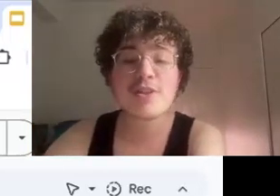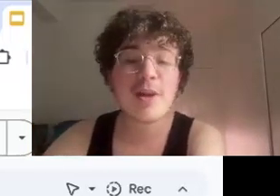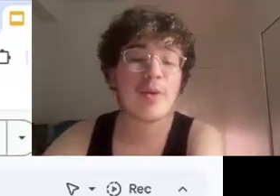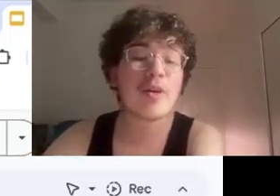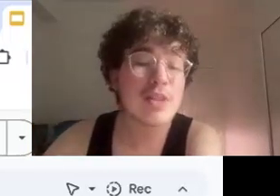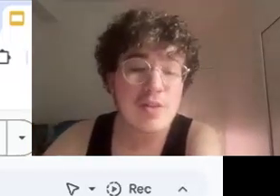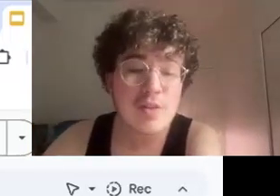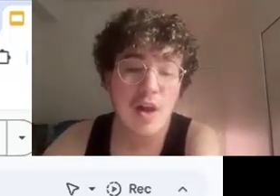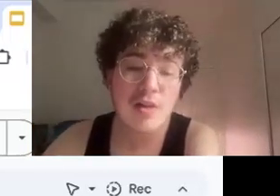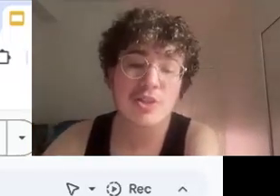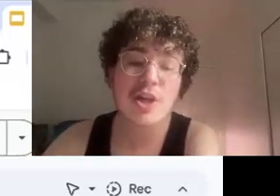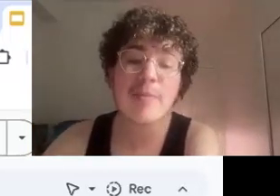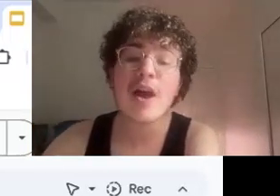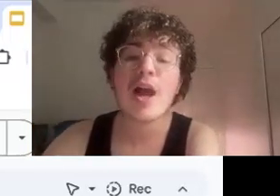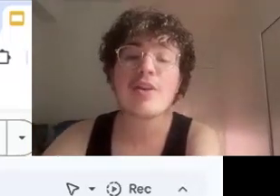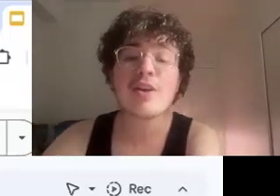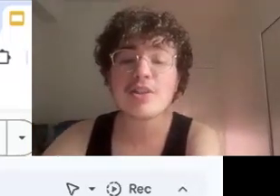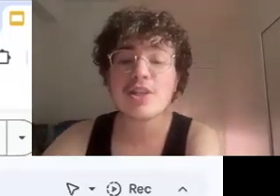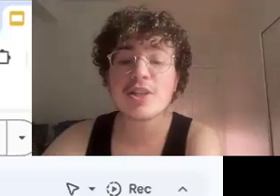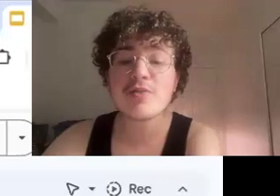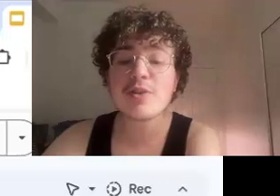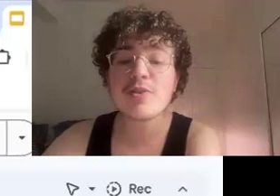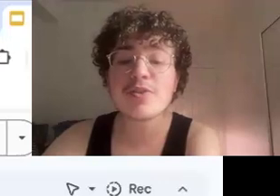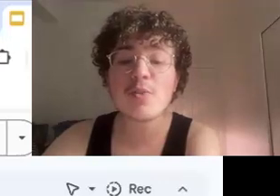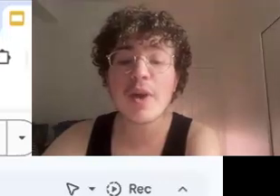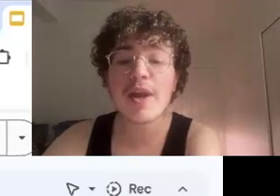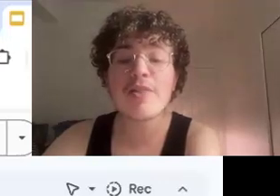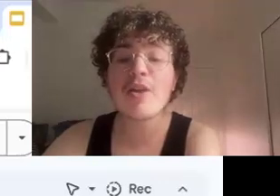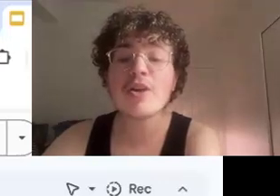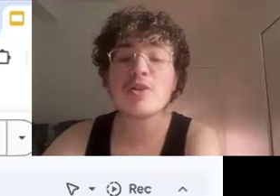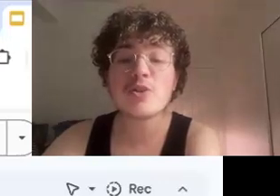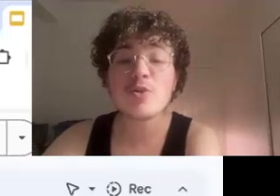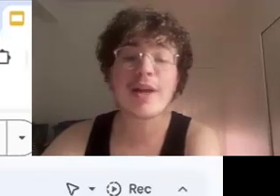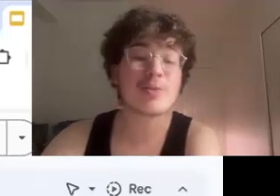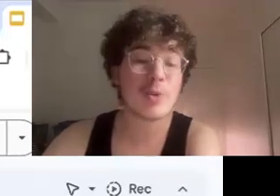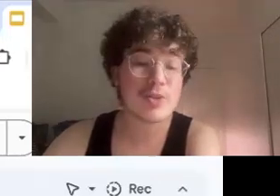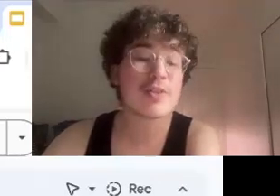you. Cool. Lost track of where I was.